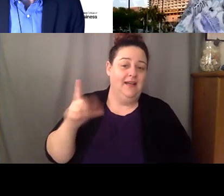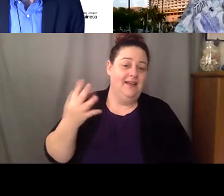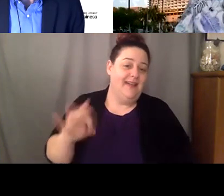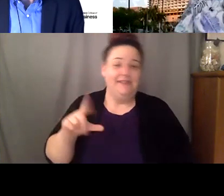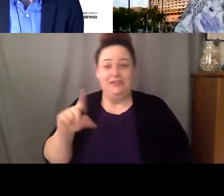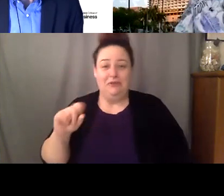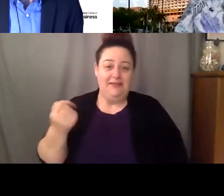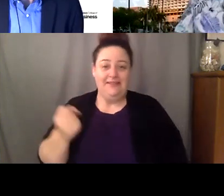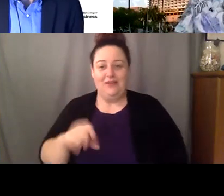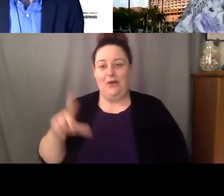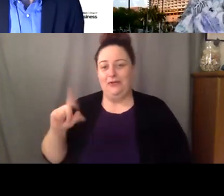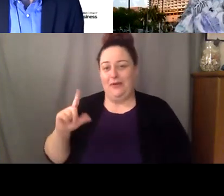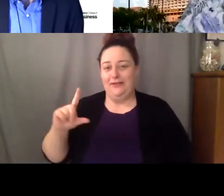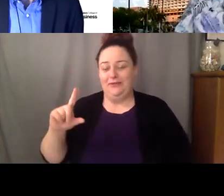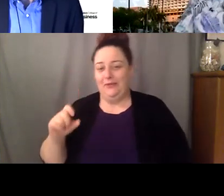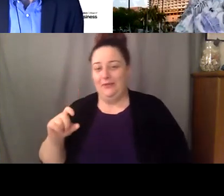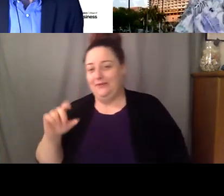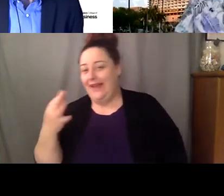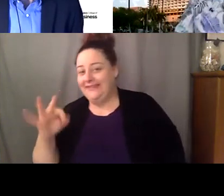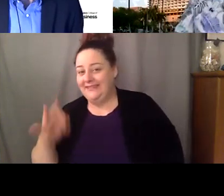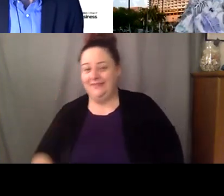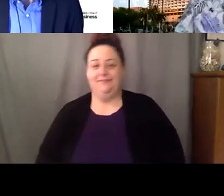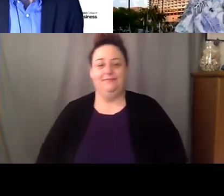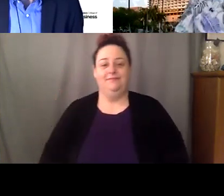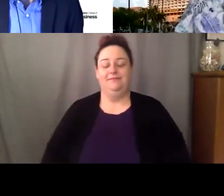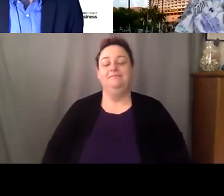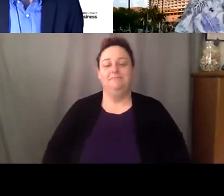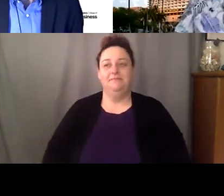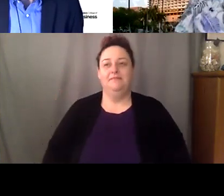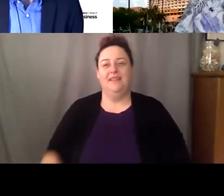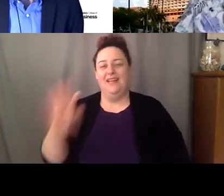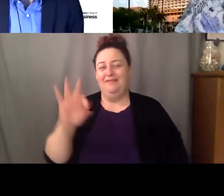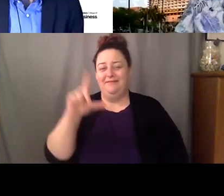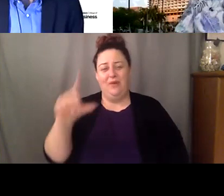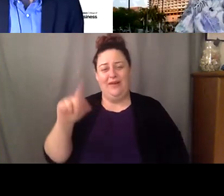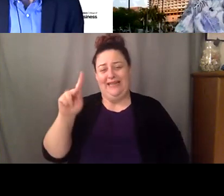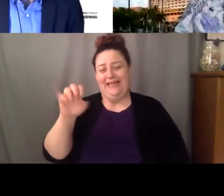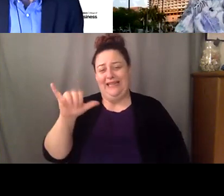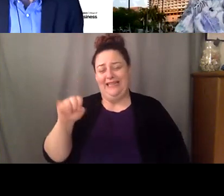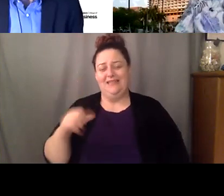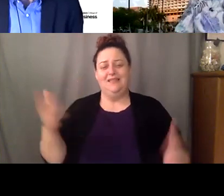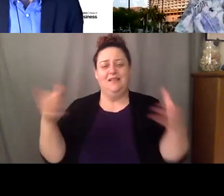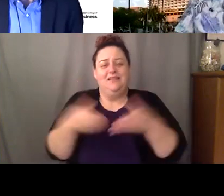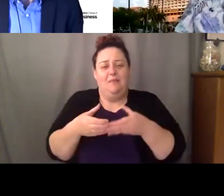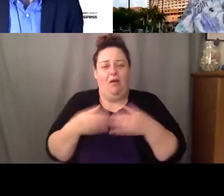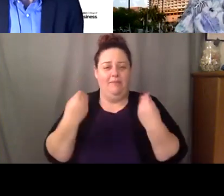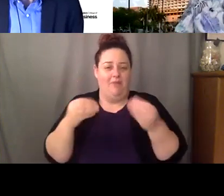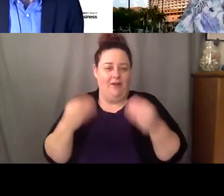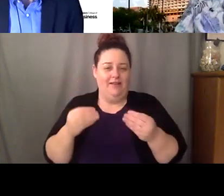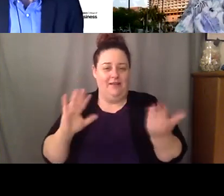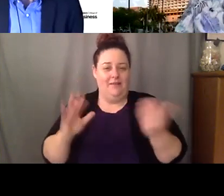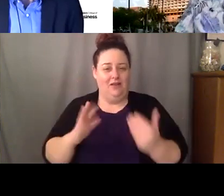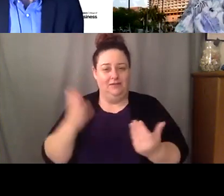business? I think from a Florida Keys standpoint, it's a little smaller of a market, a bit smaller of a market